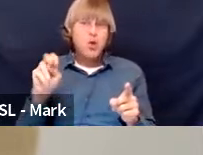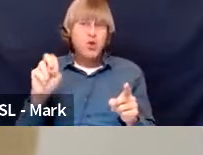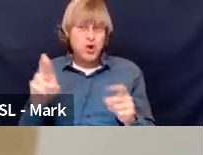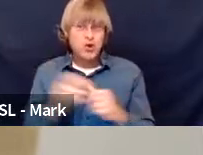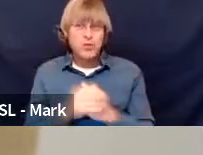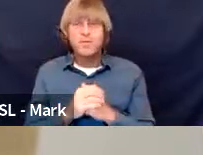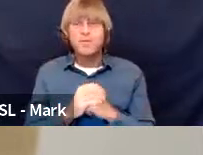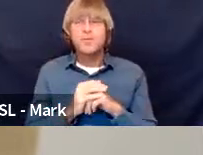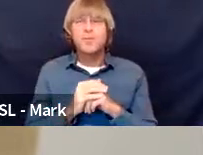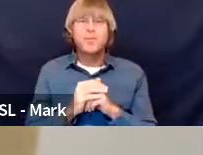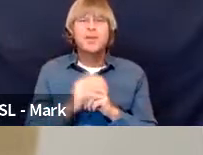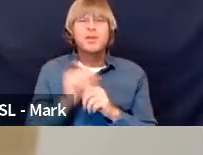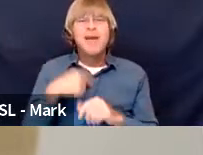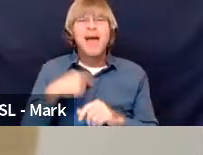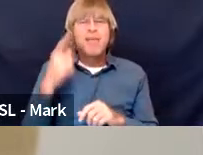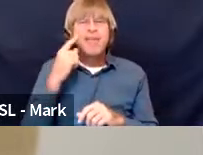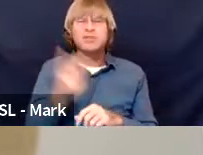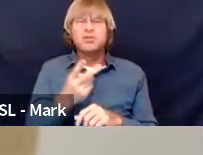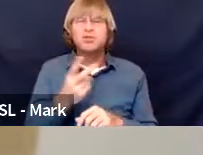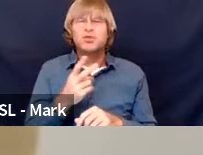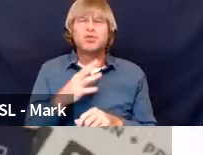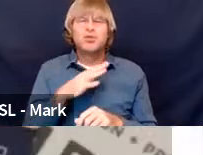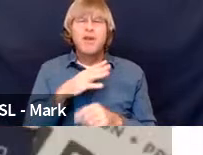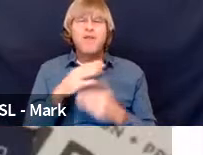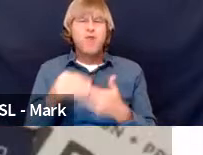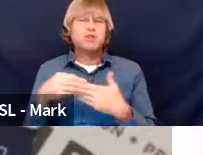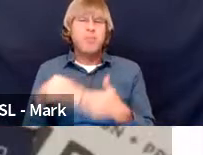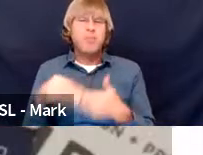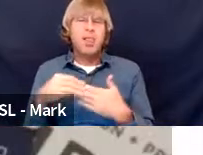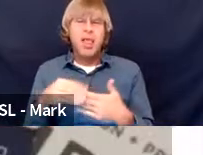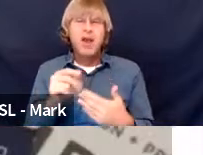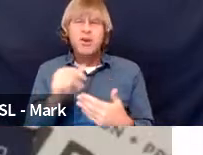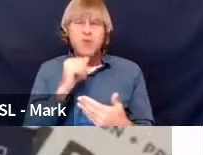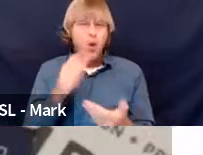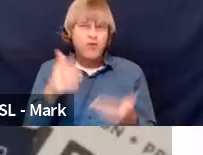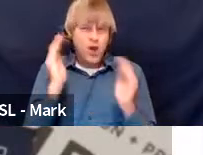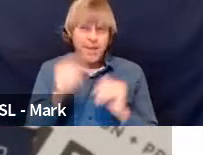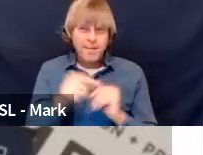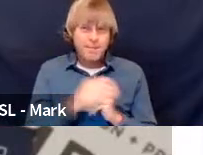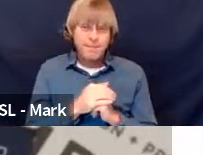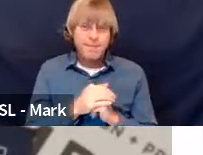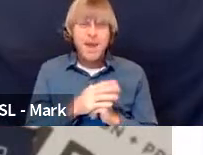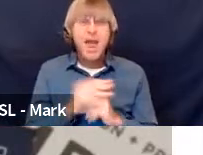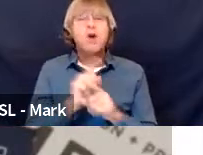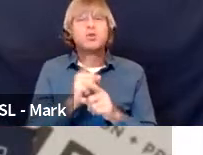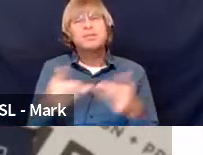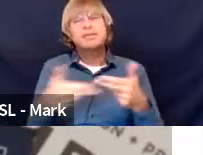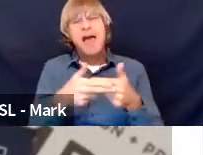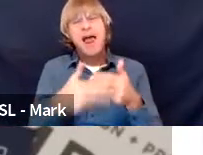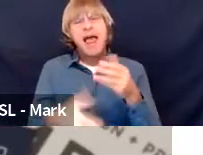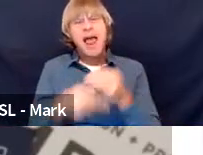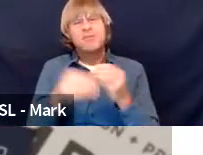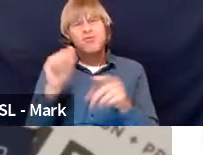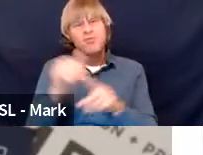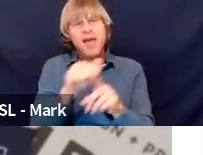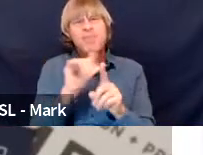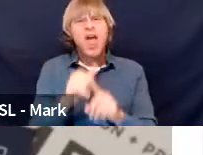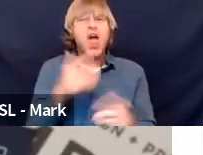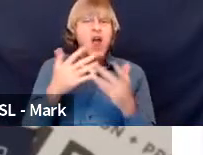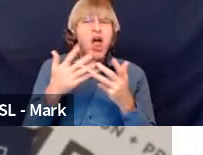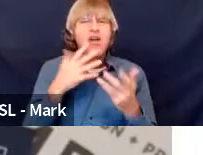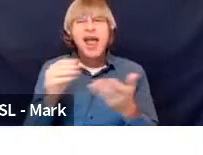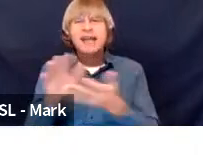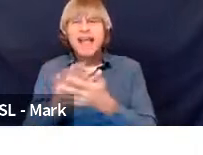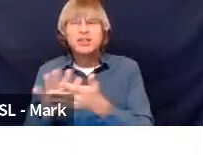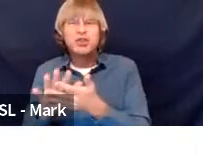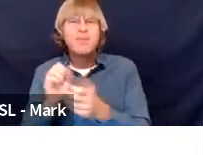technologies. So I think they're extremely versatile and not to be overlooked. And again, just a little slide in here reminding you that color and texture